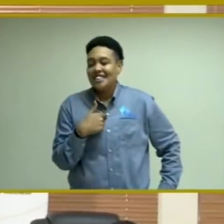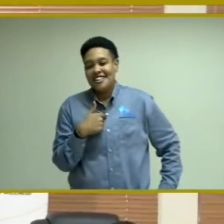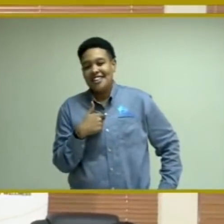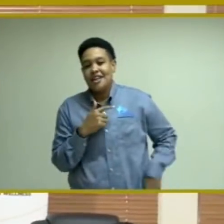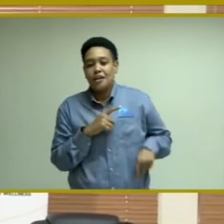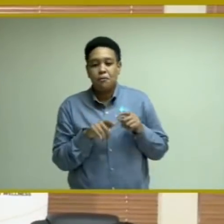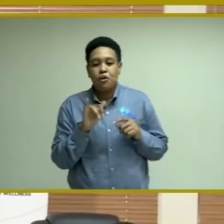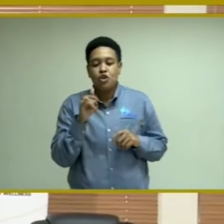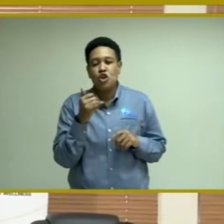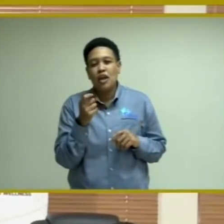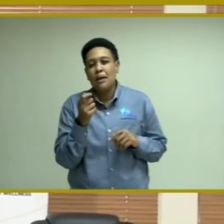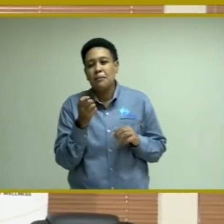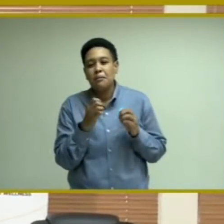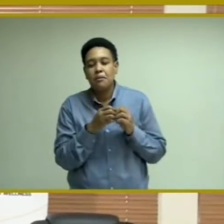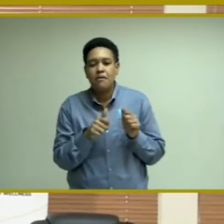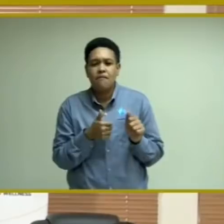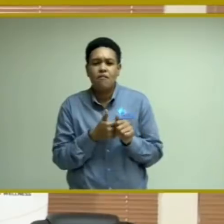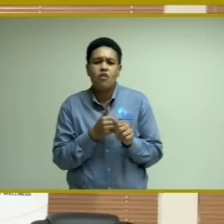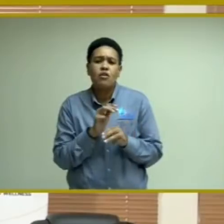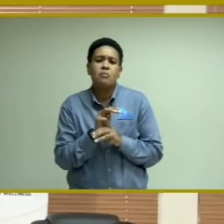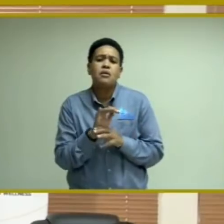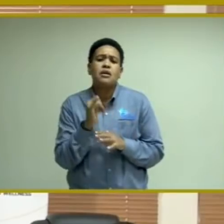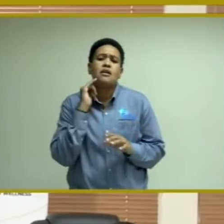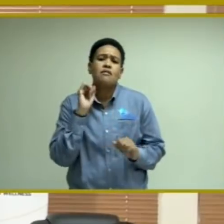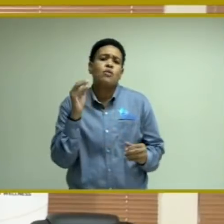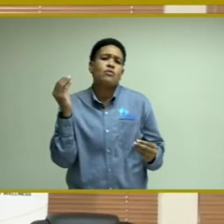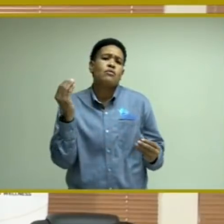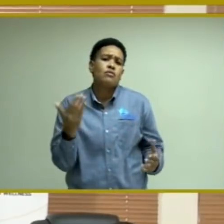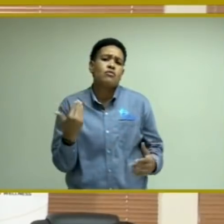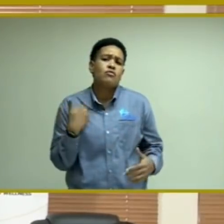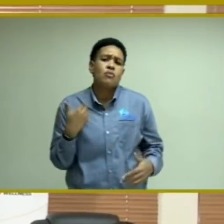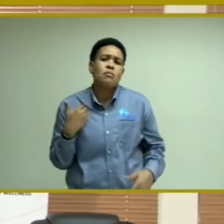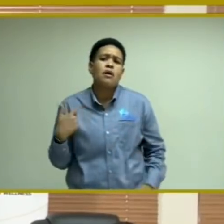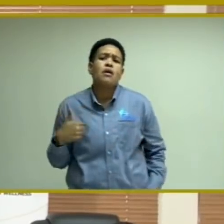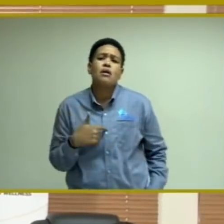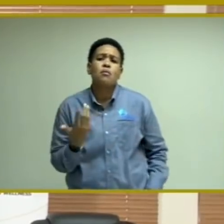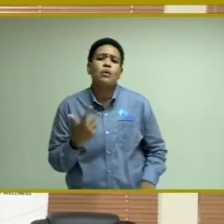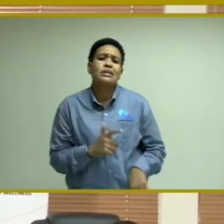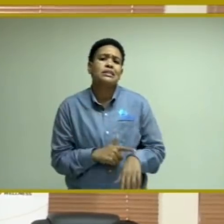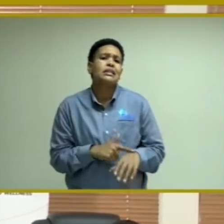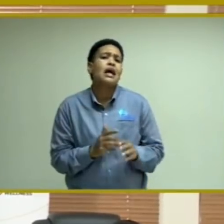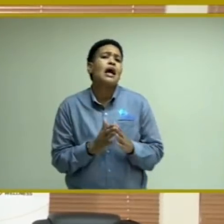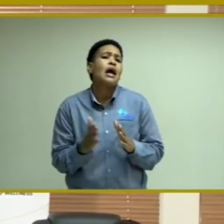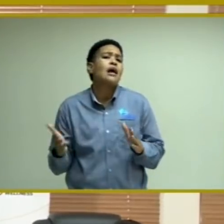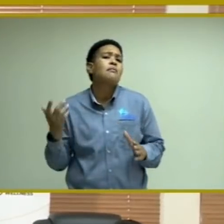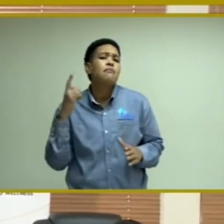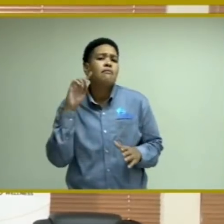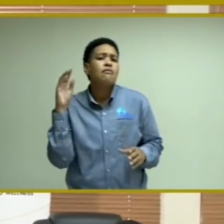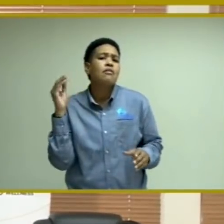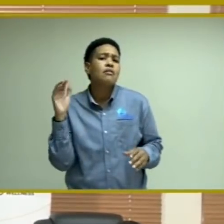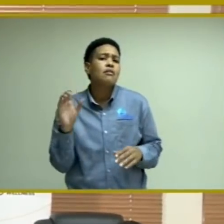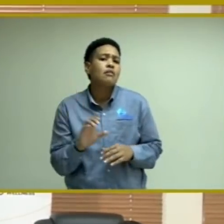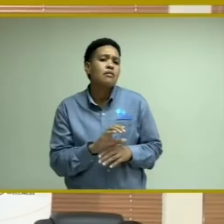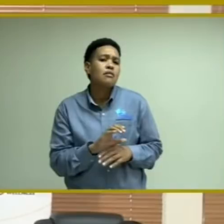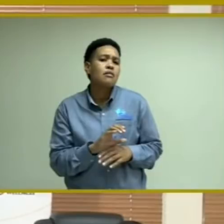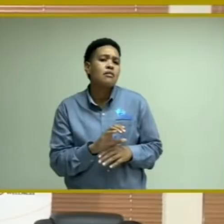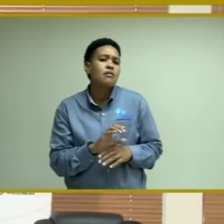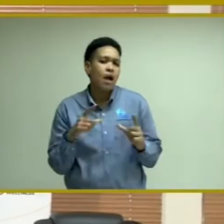but just a bit of a follow-up. Minister, if you could just remind us of what the timeline is for the digital